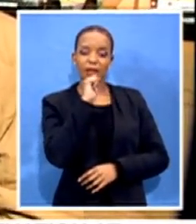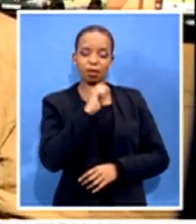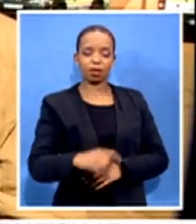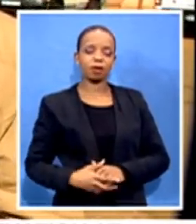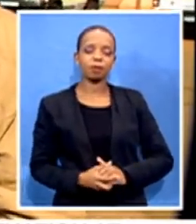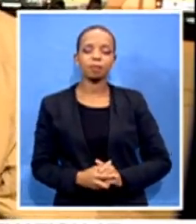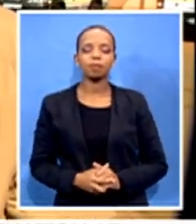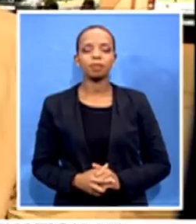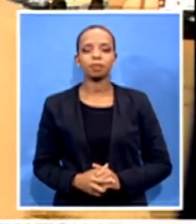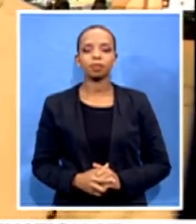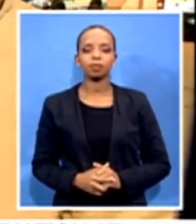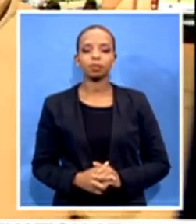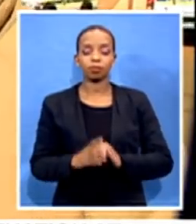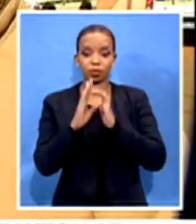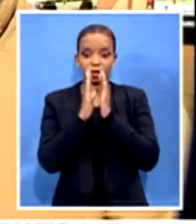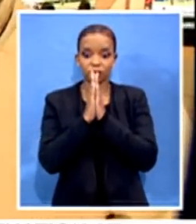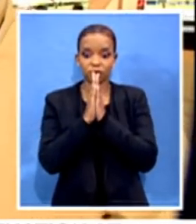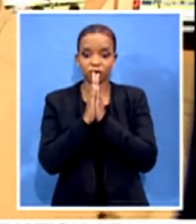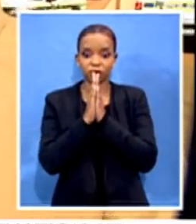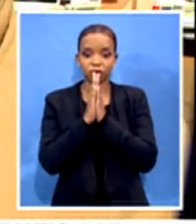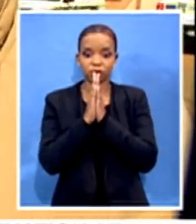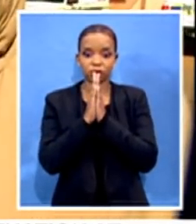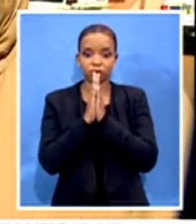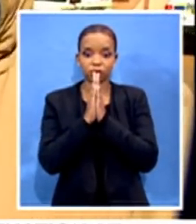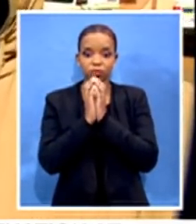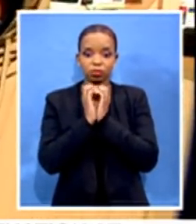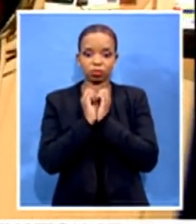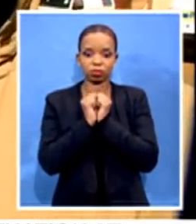what I can tell you really is that our church, I can